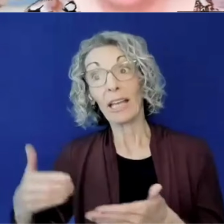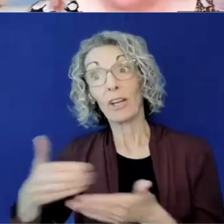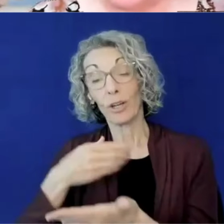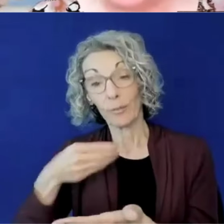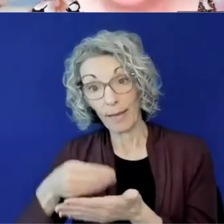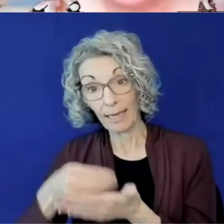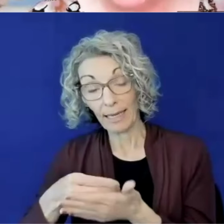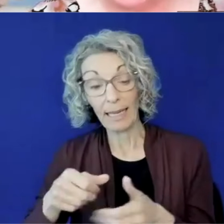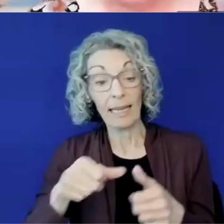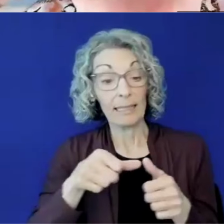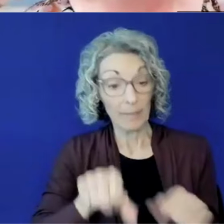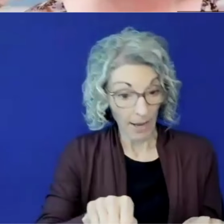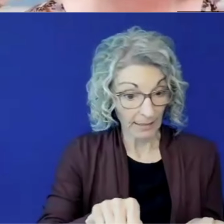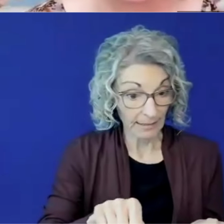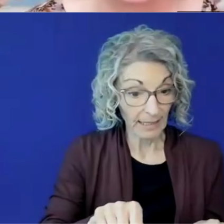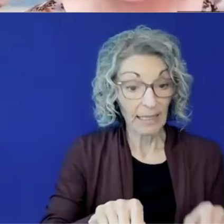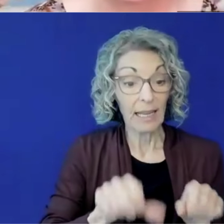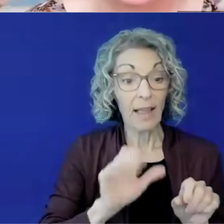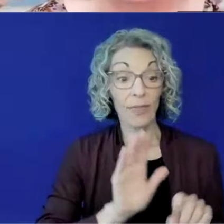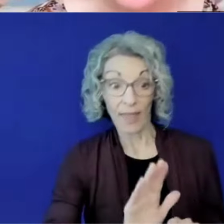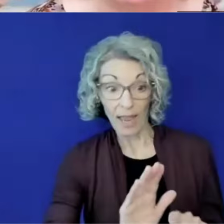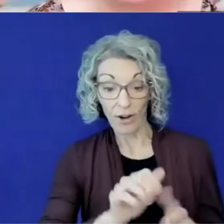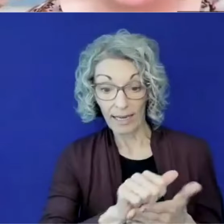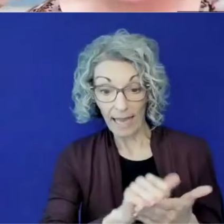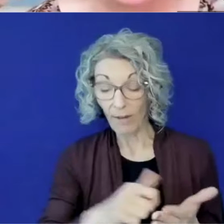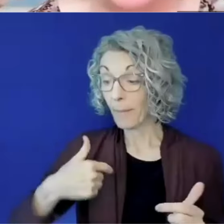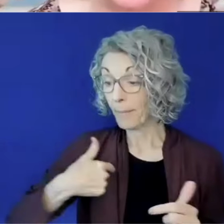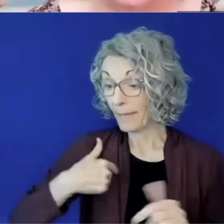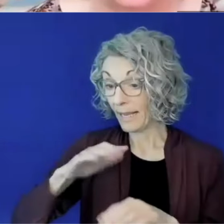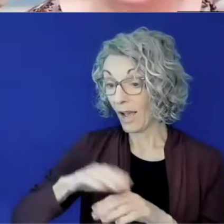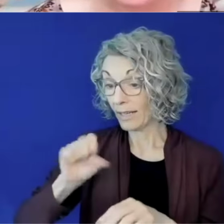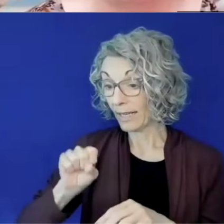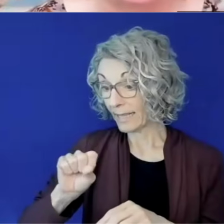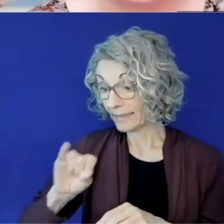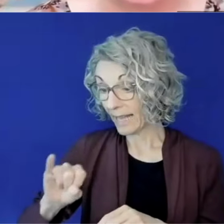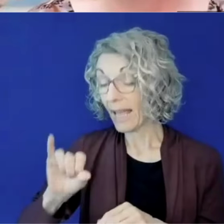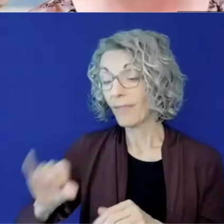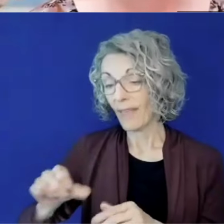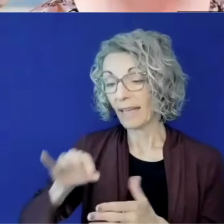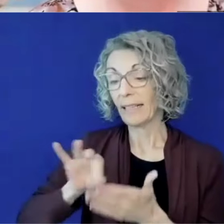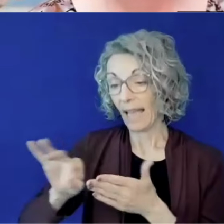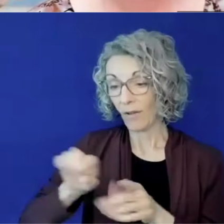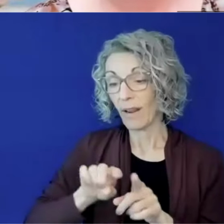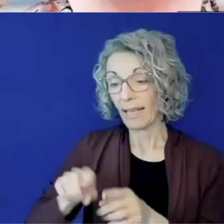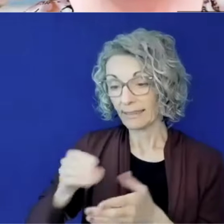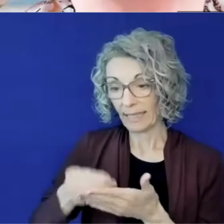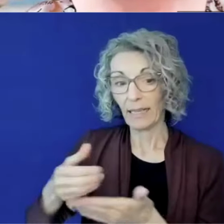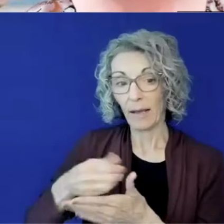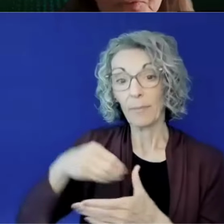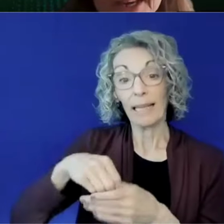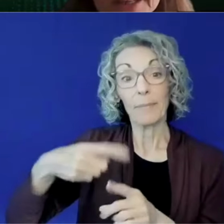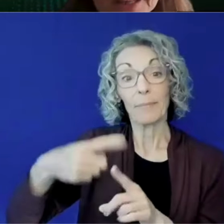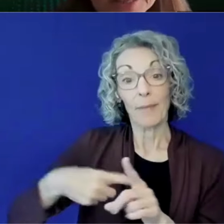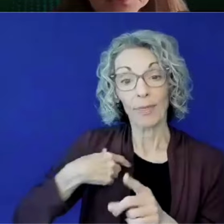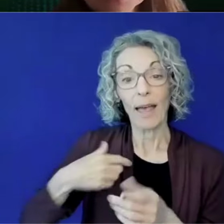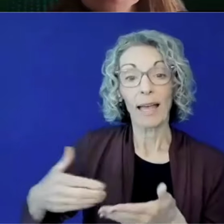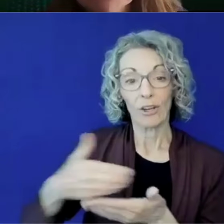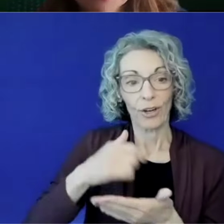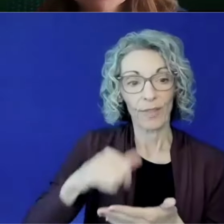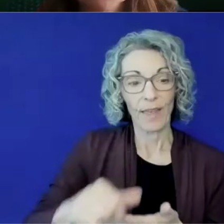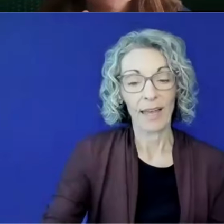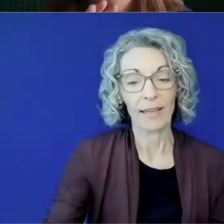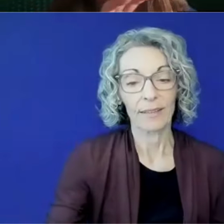and I'm on SSI, it's still going to count as income in the month that I earned that money. I kind of read it like